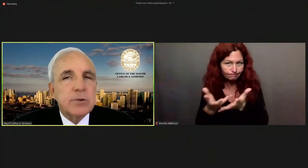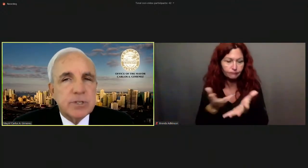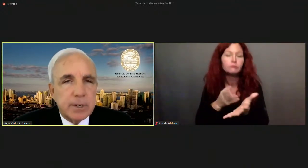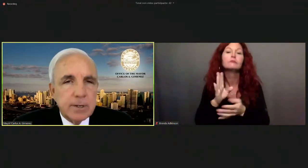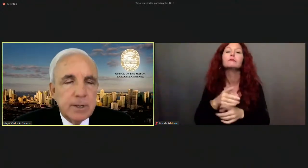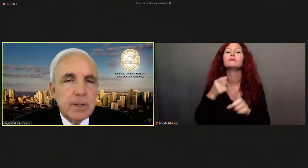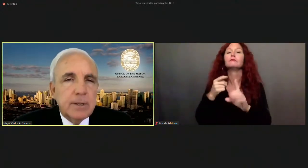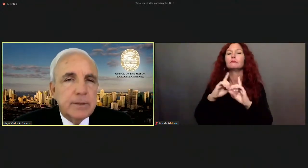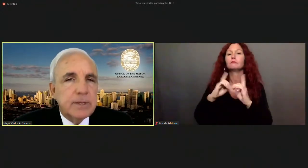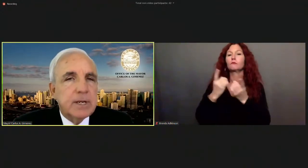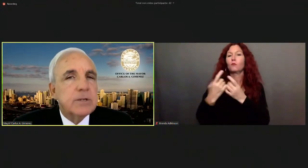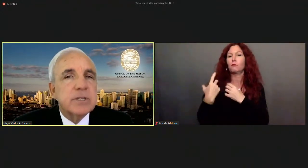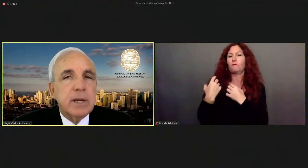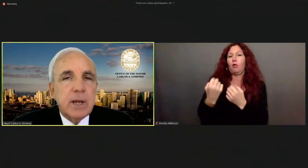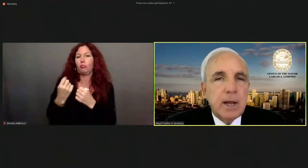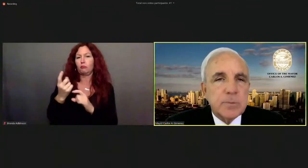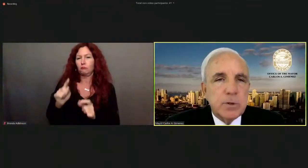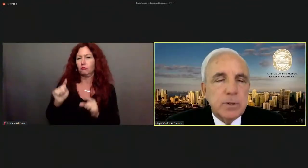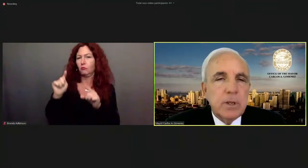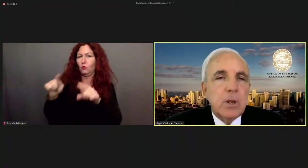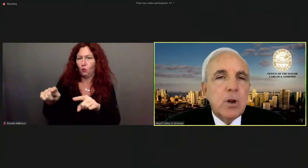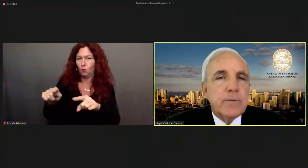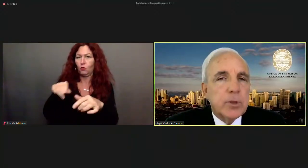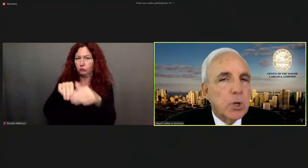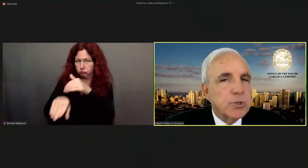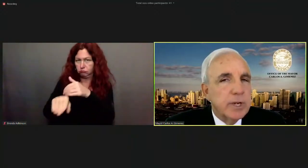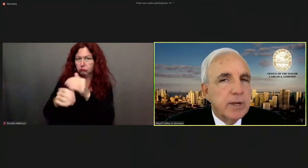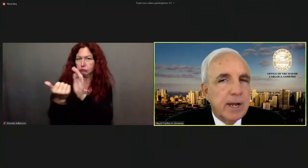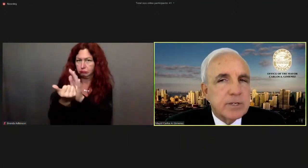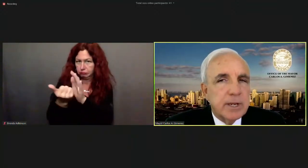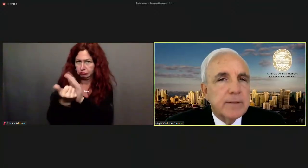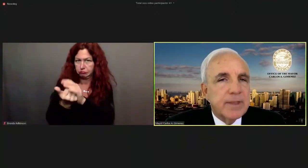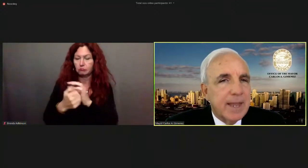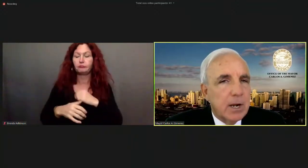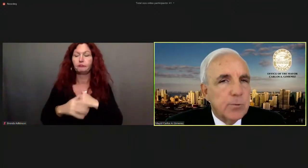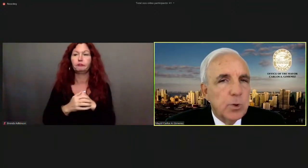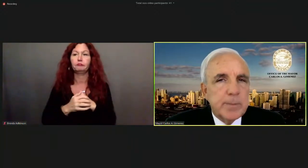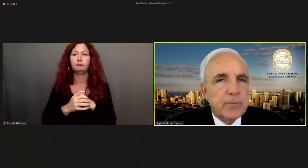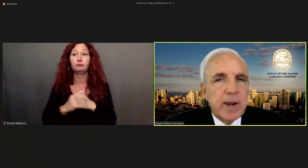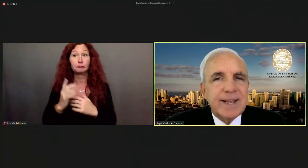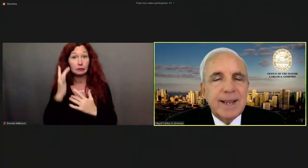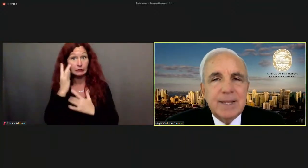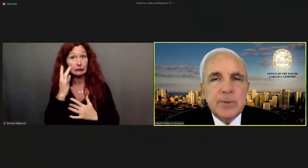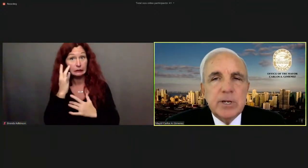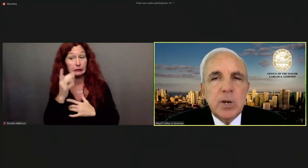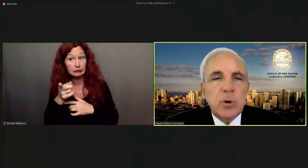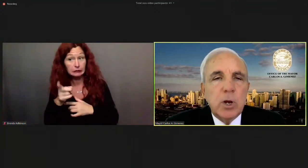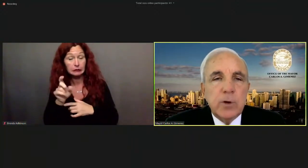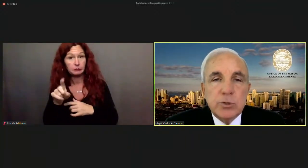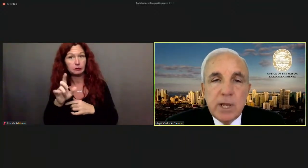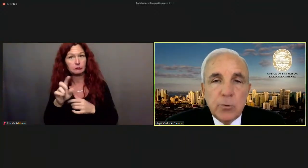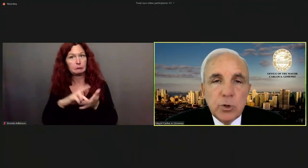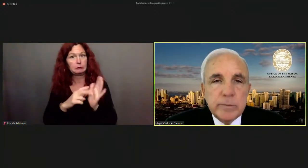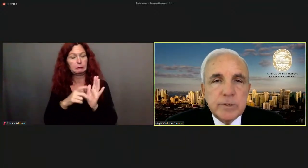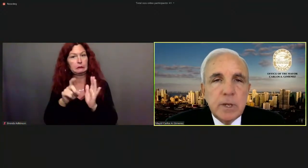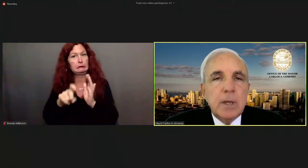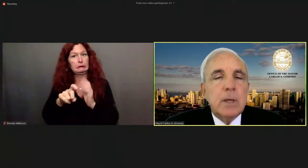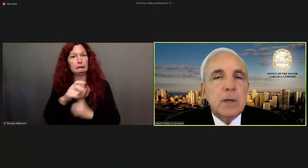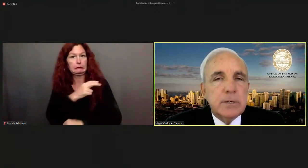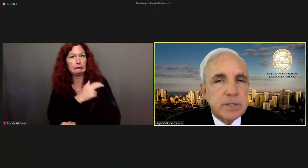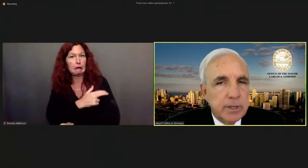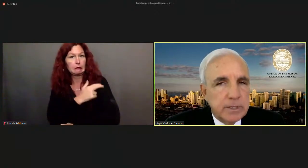but not so sick that they need to stay in the hospital. For those who need to isolate, the county will be providing a limited number of hotel